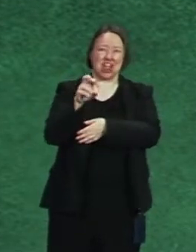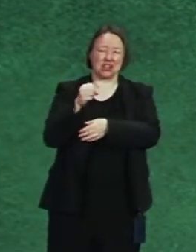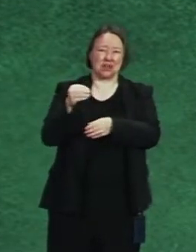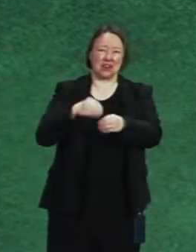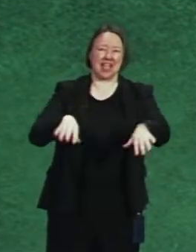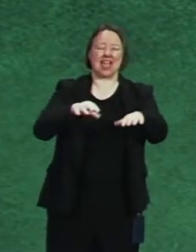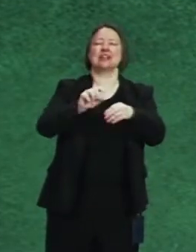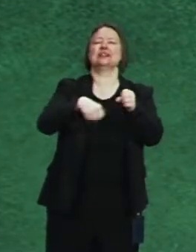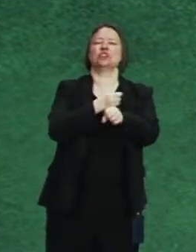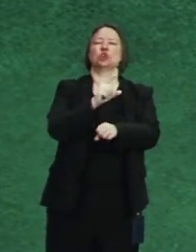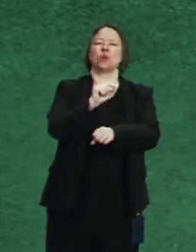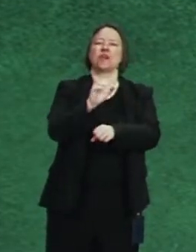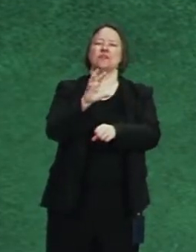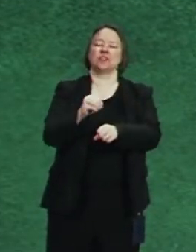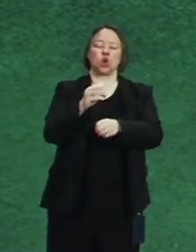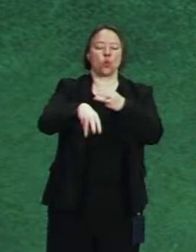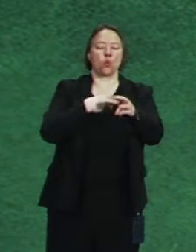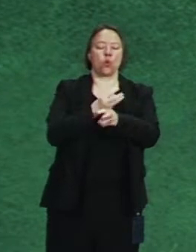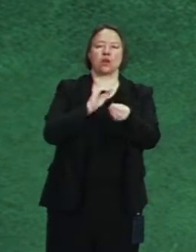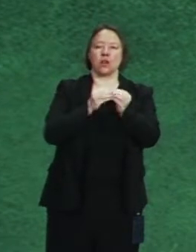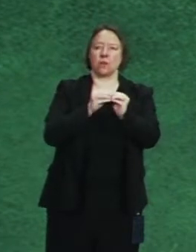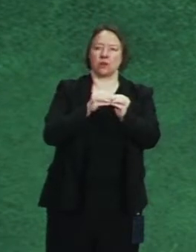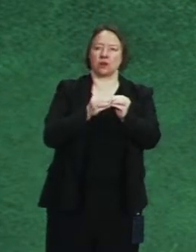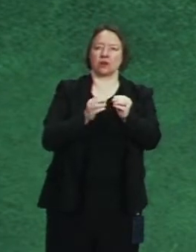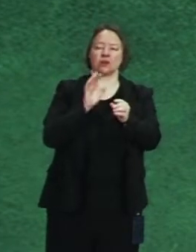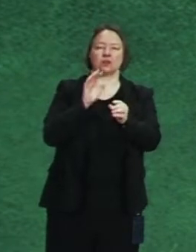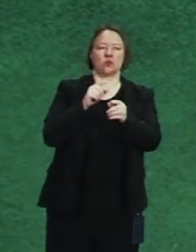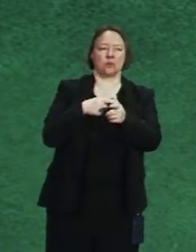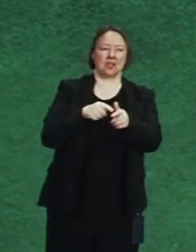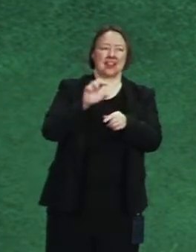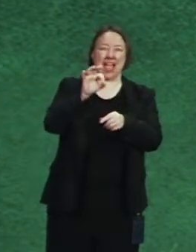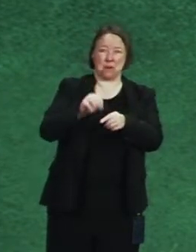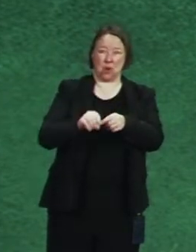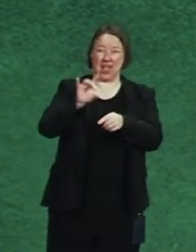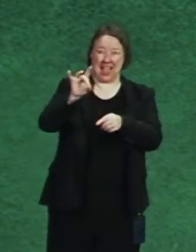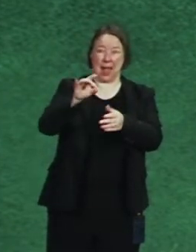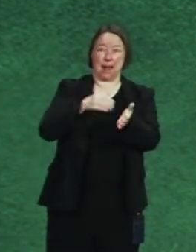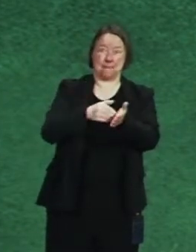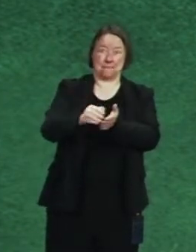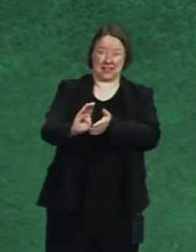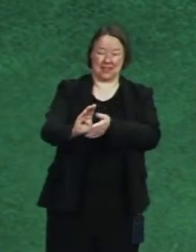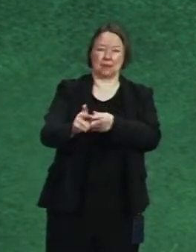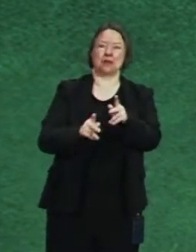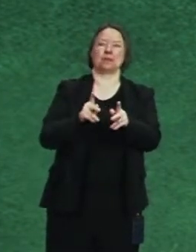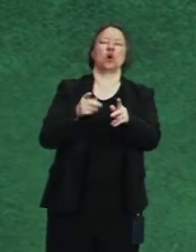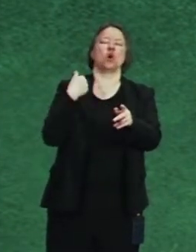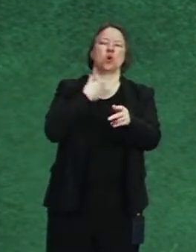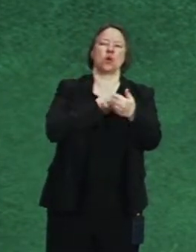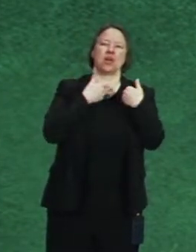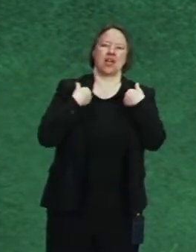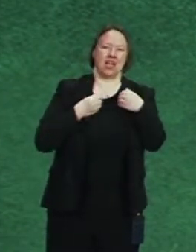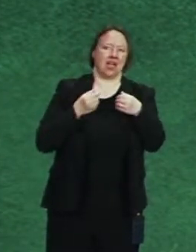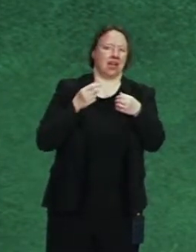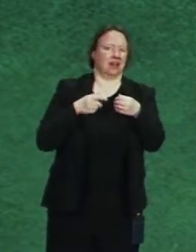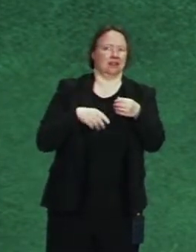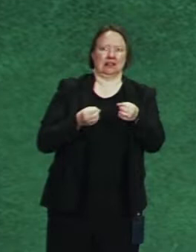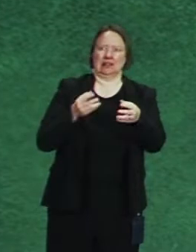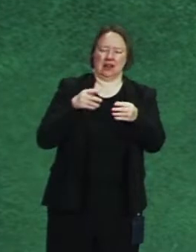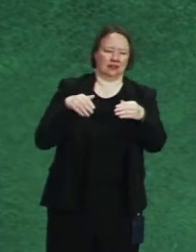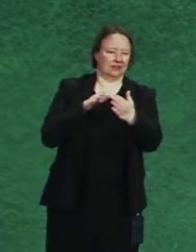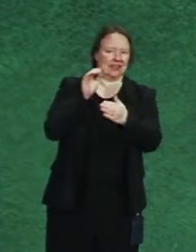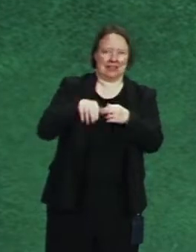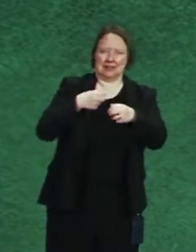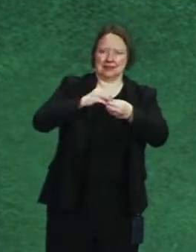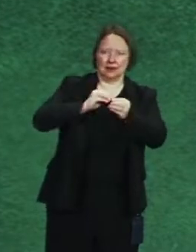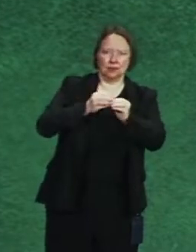2050, the world population is expected to reach 9.8 billion people. Will we have the land to feed that number, and at the expense of how